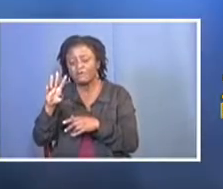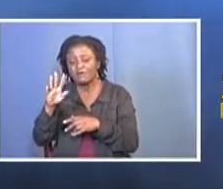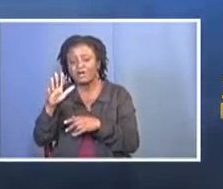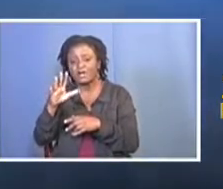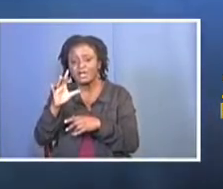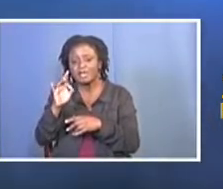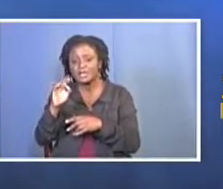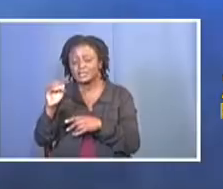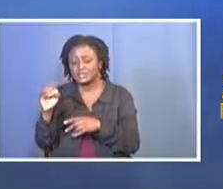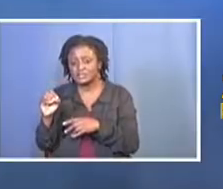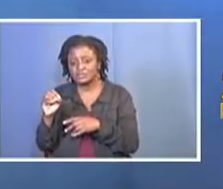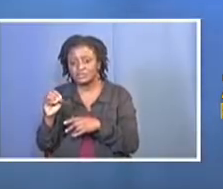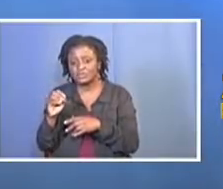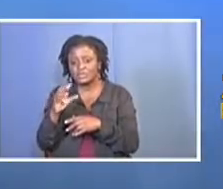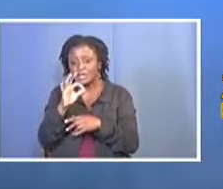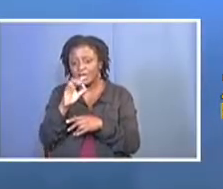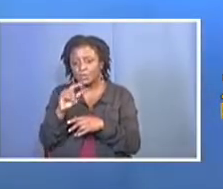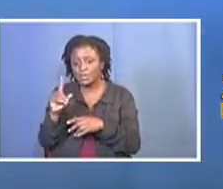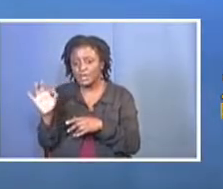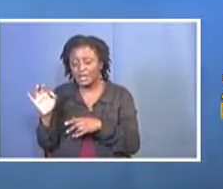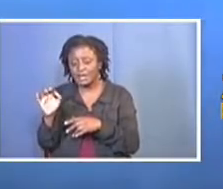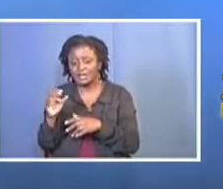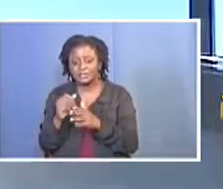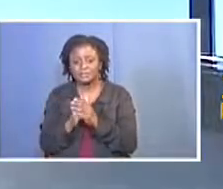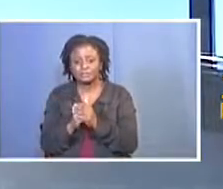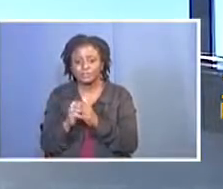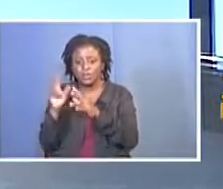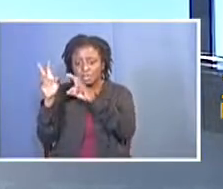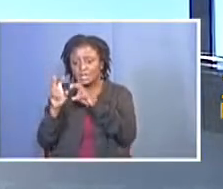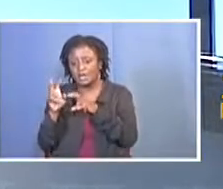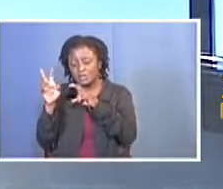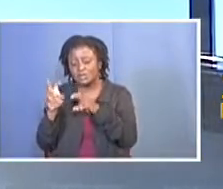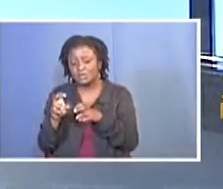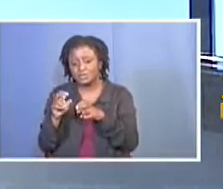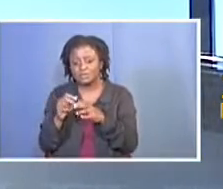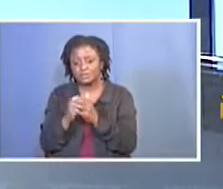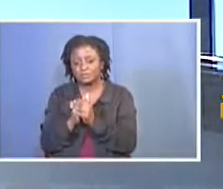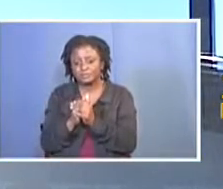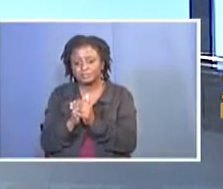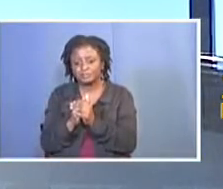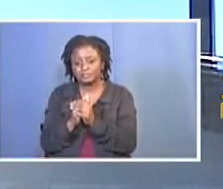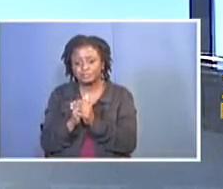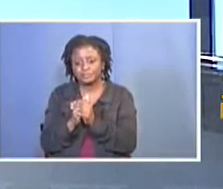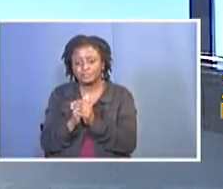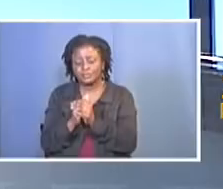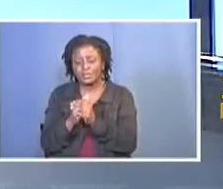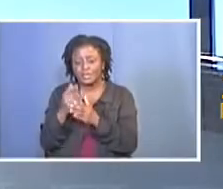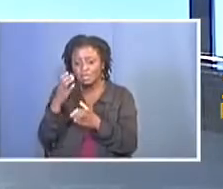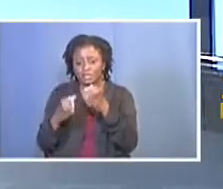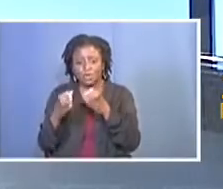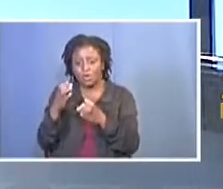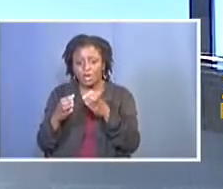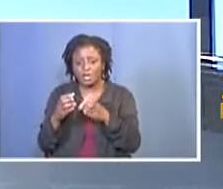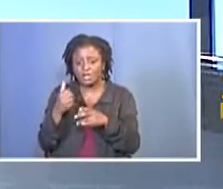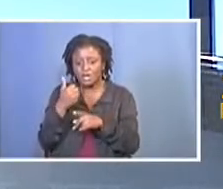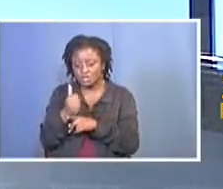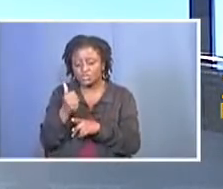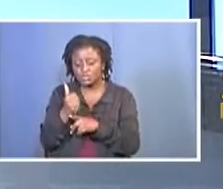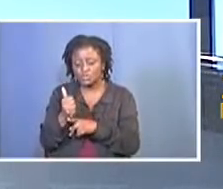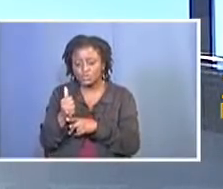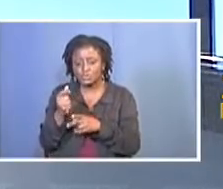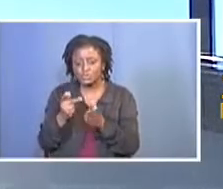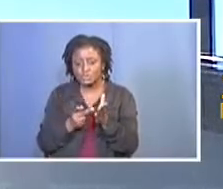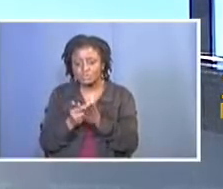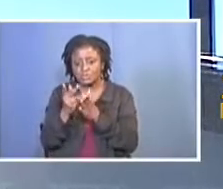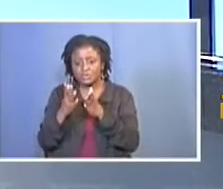324-4880-919, or download the P3 Tips app. From the courts this evening, accused murderer Tyreek Mallory didn't get the results he was